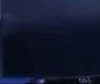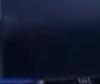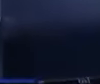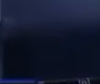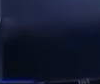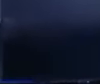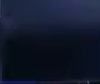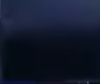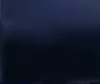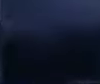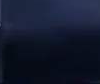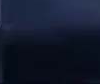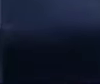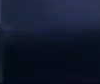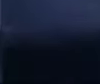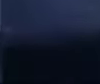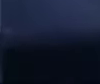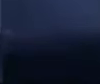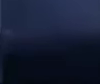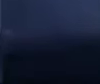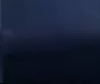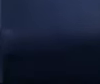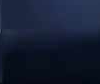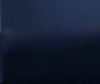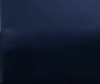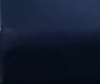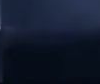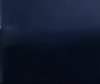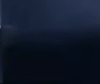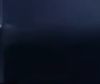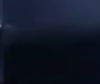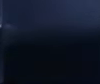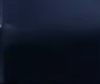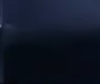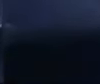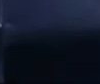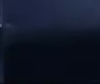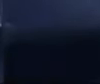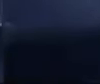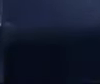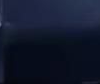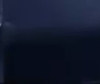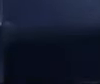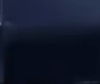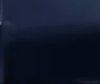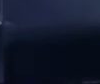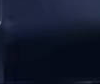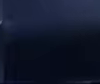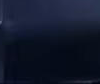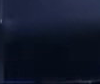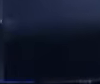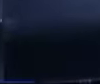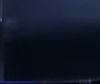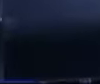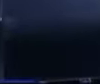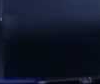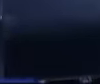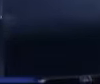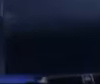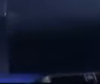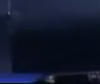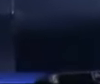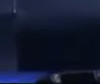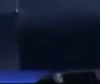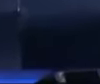fast. I hope I don't stretch more than the next 10 minutes or so. But I want you to please participate. We're getting into a